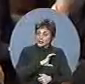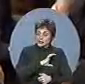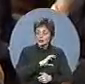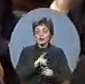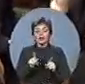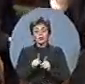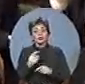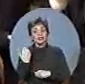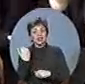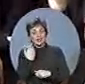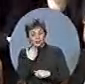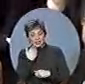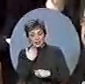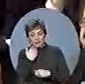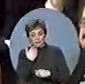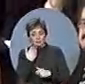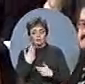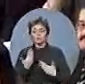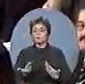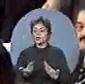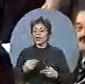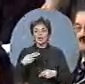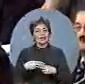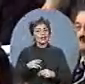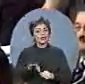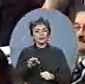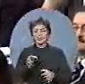and victims. The appointment of judges